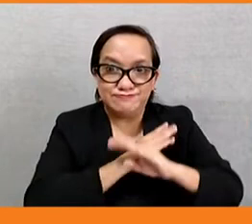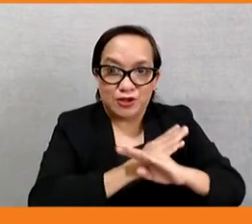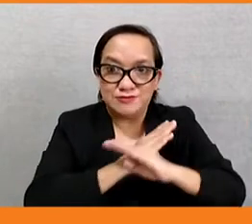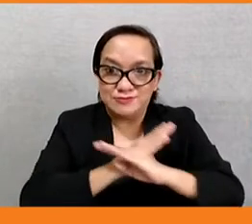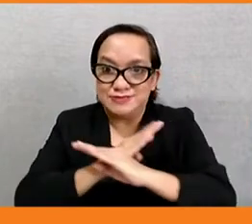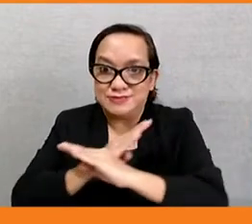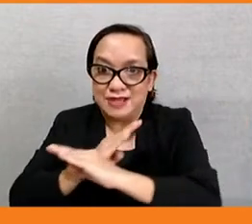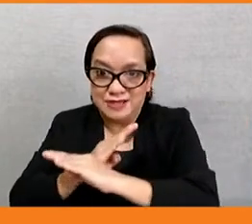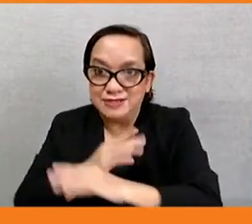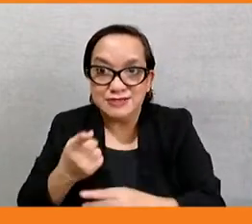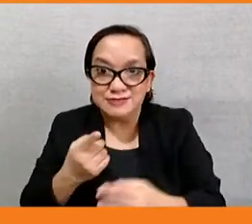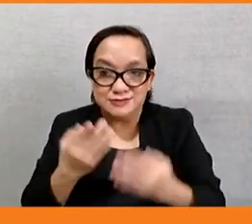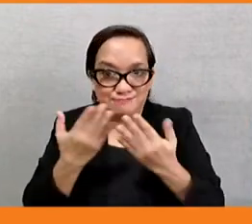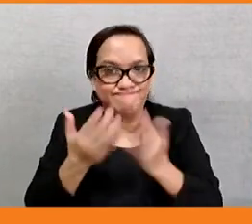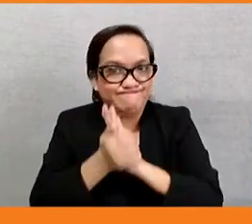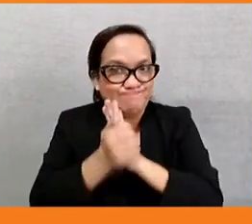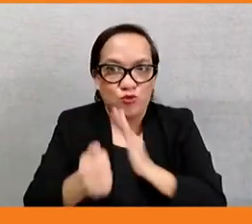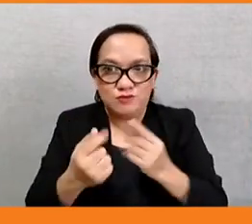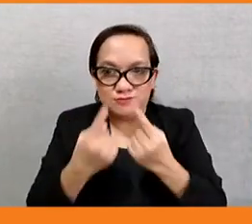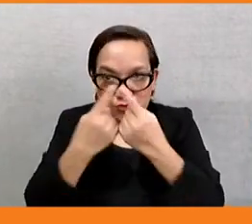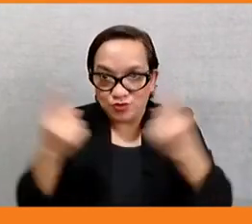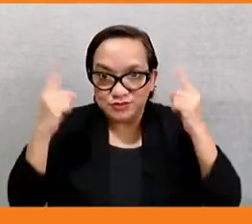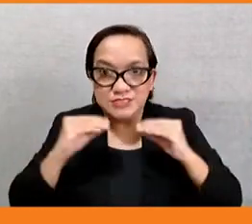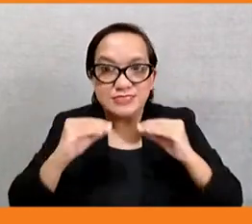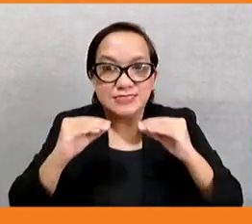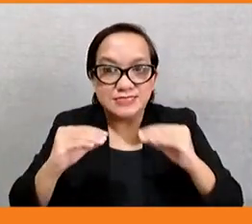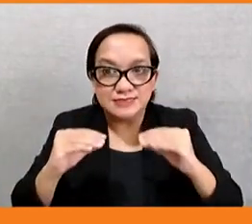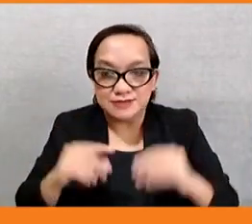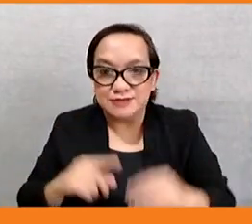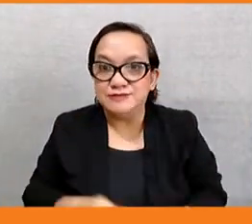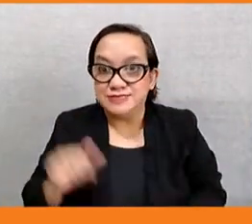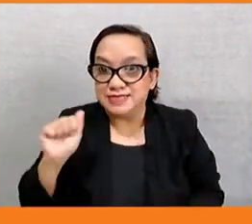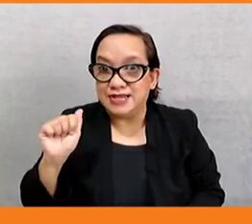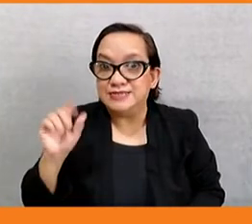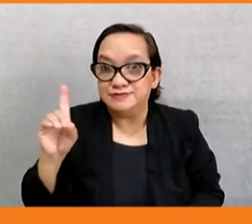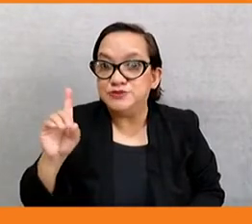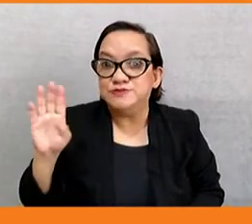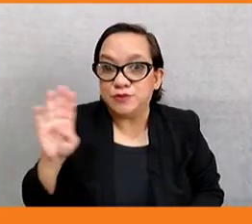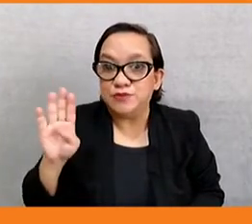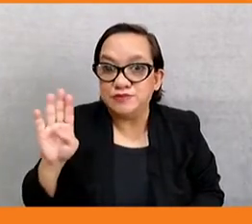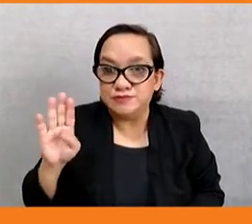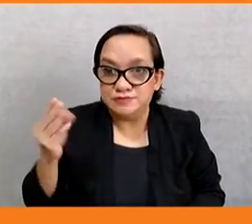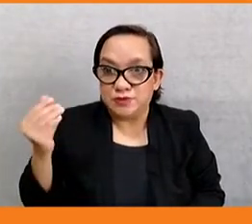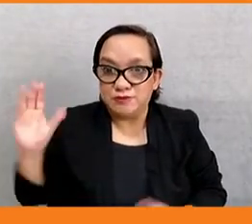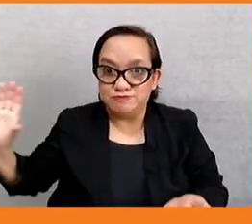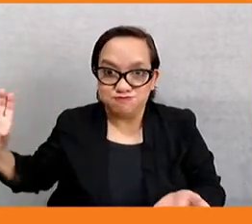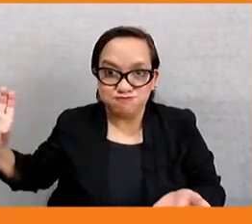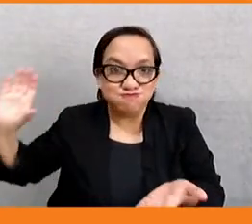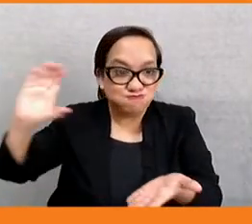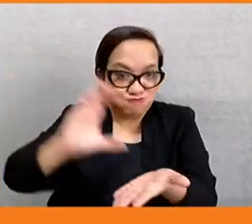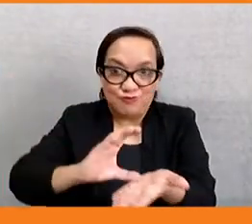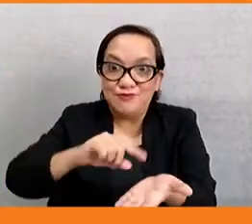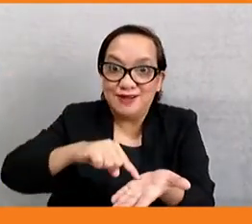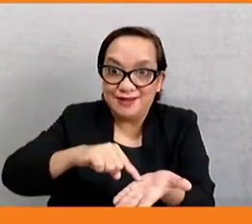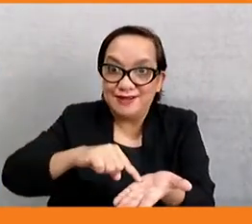systems. ADB will invest some additional funds to ensure that the just transition work will